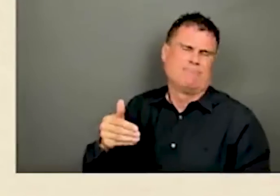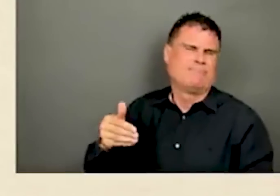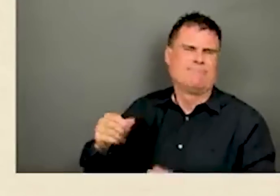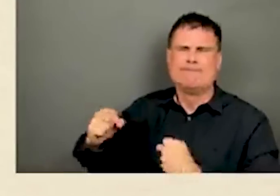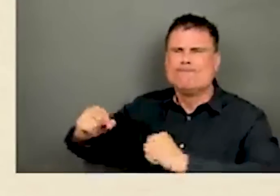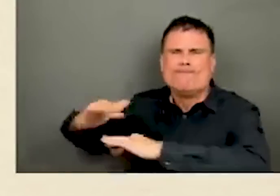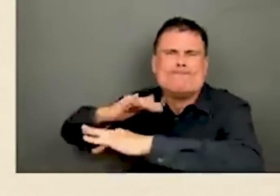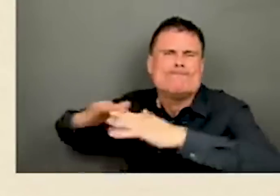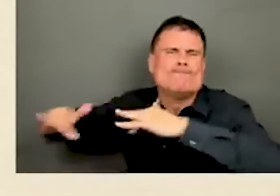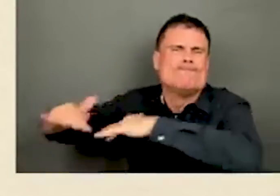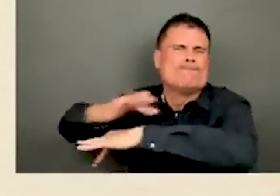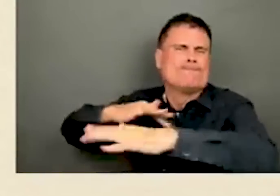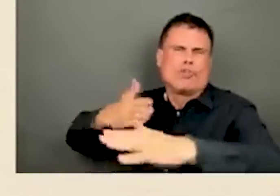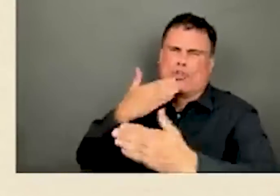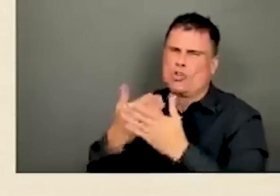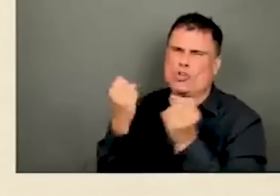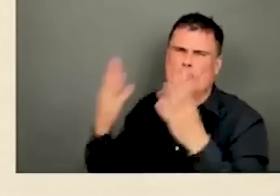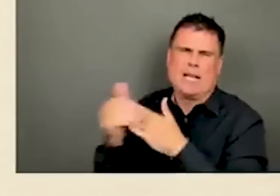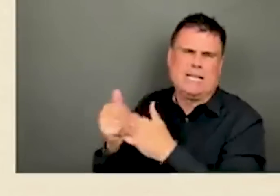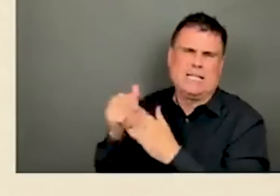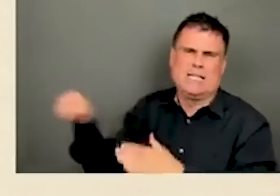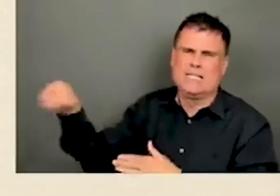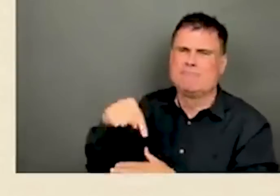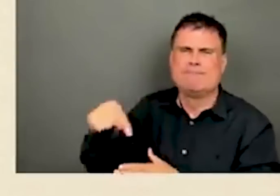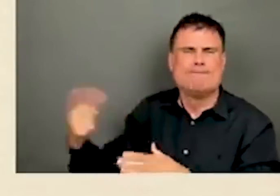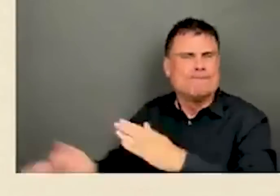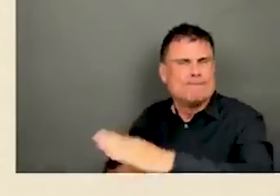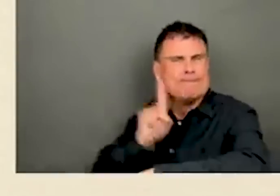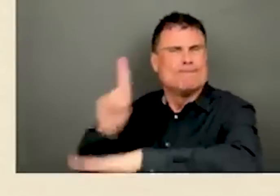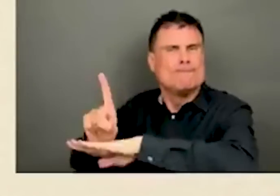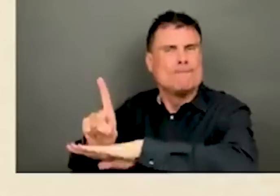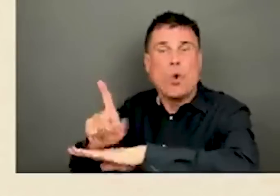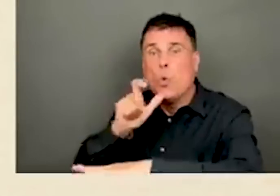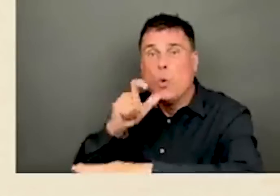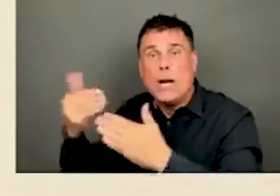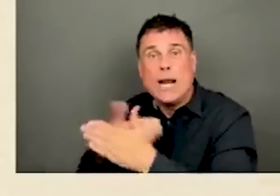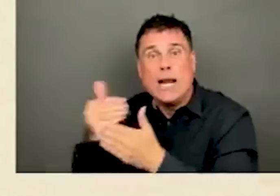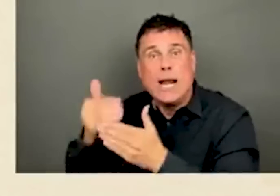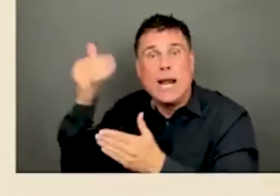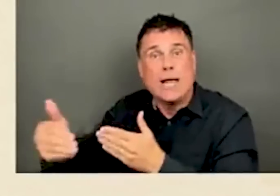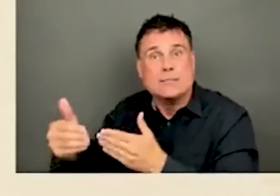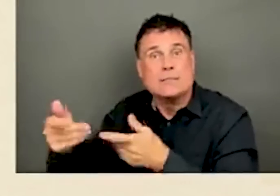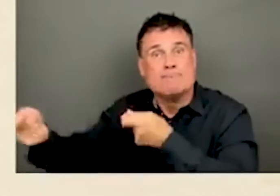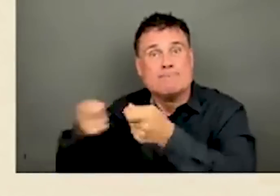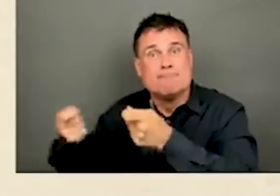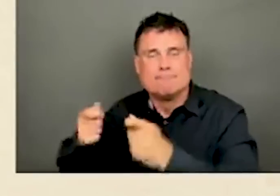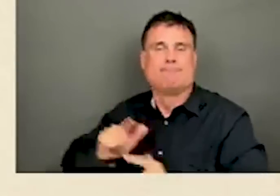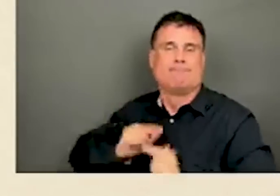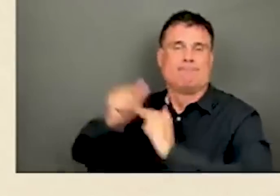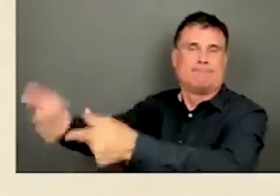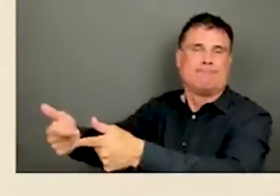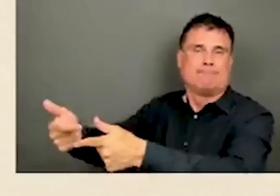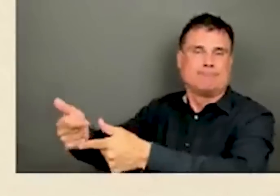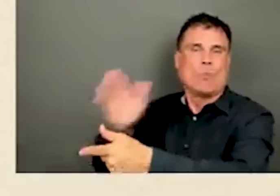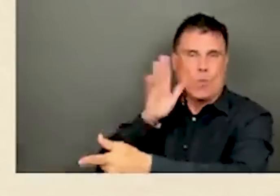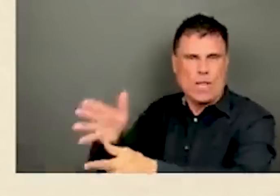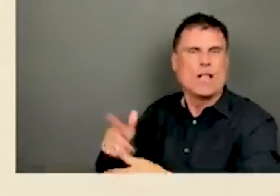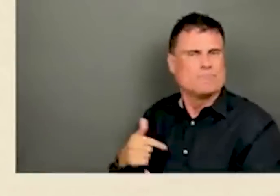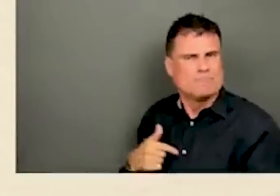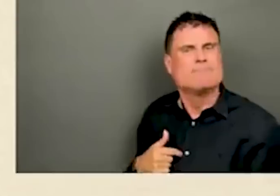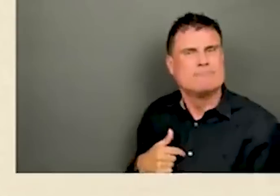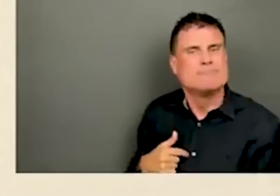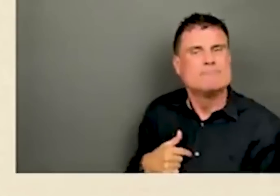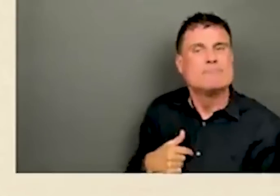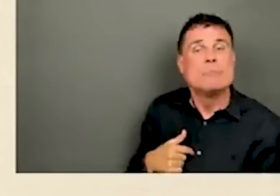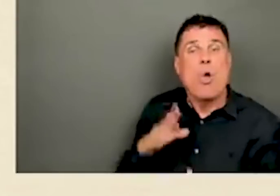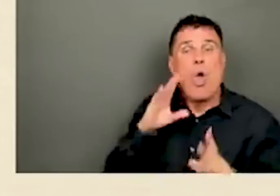we'll just wait and see how that goes. Again, I want to reinforce, I wanted to end the speculation. I believe